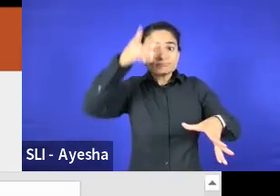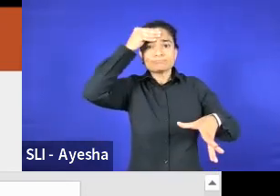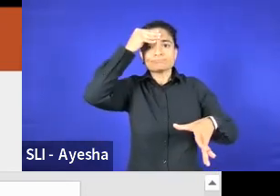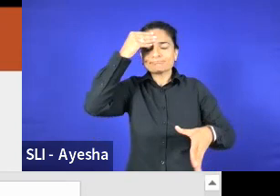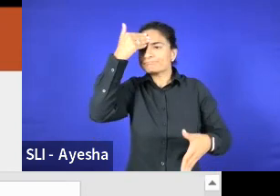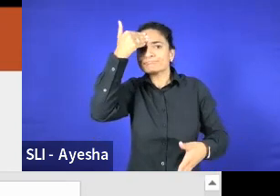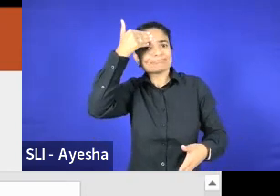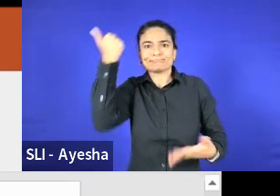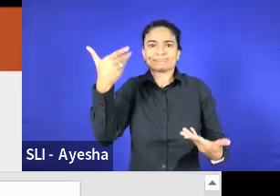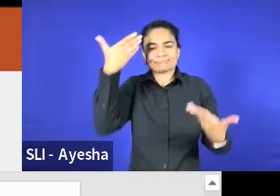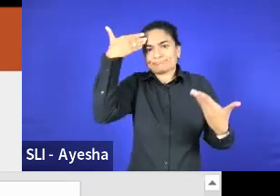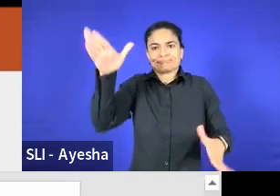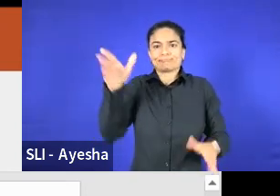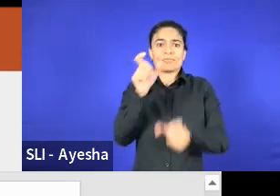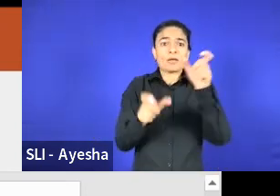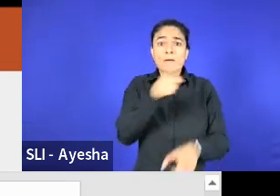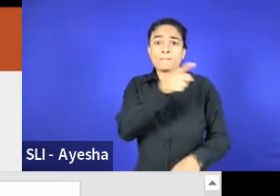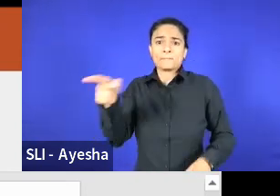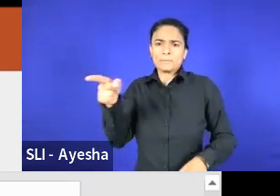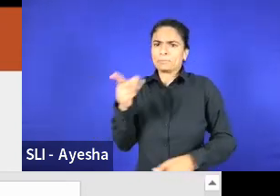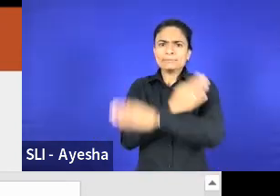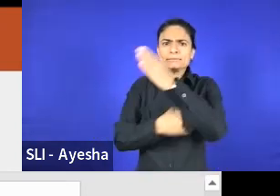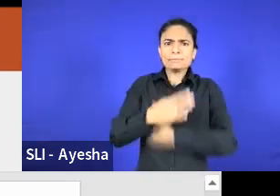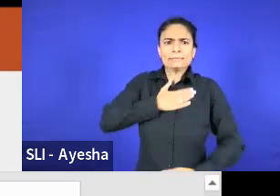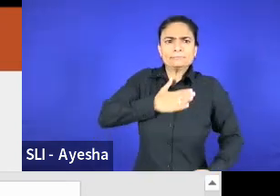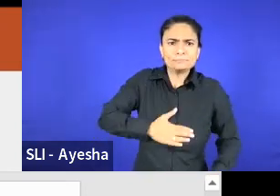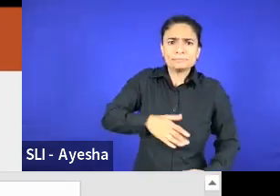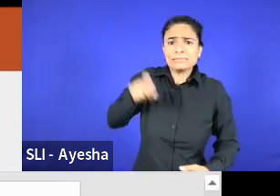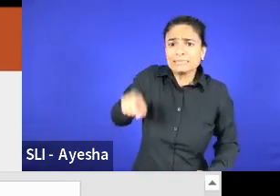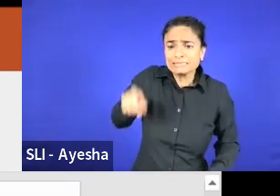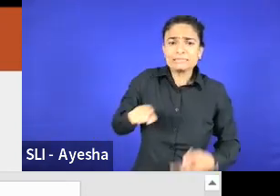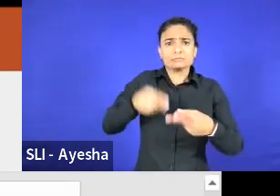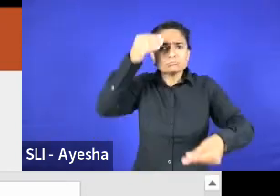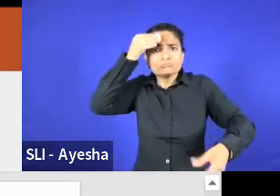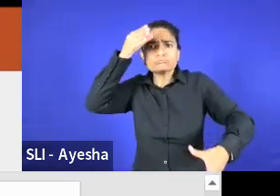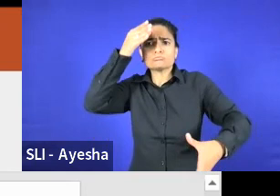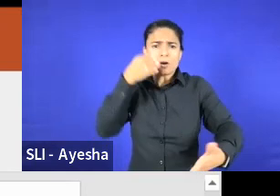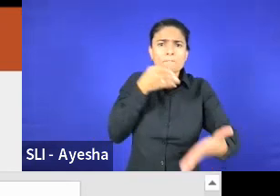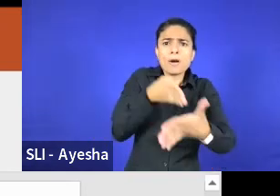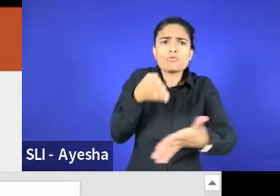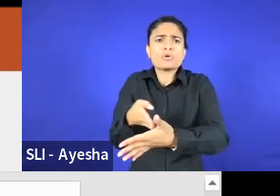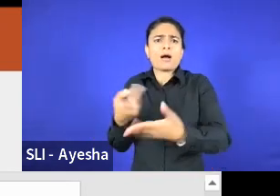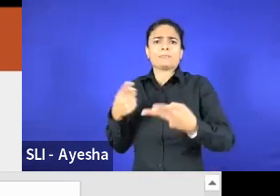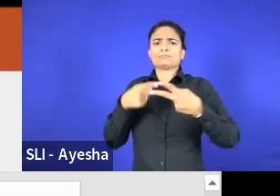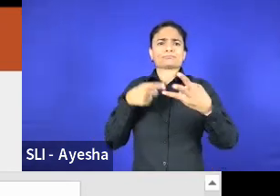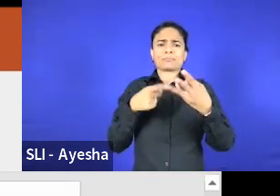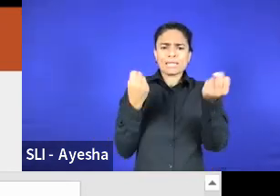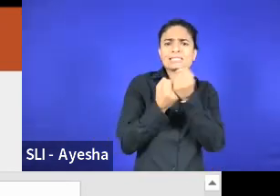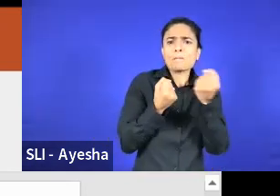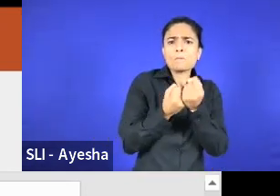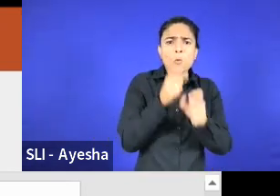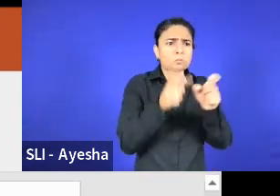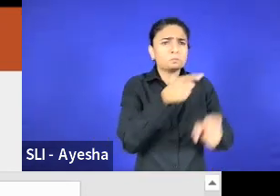use of international validated instrument, children with disability under 5 years not